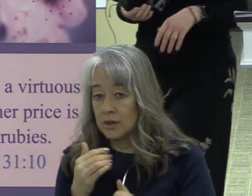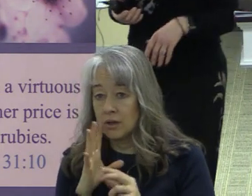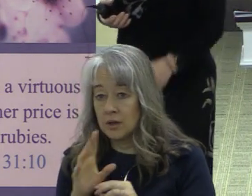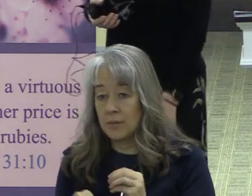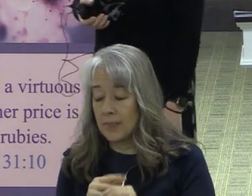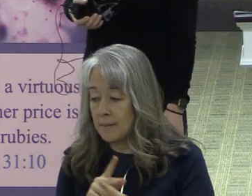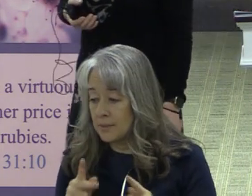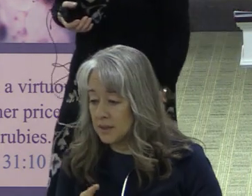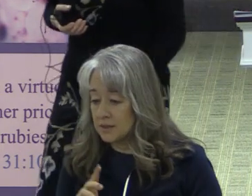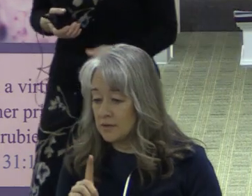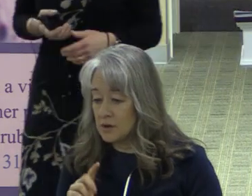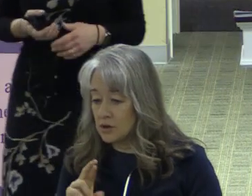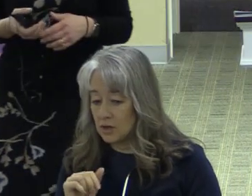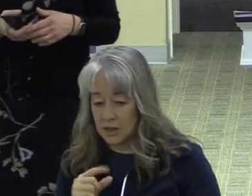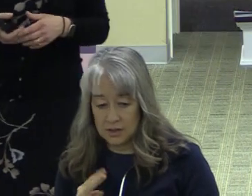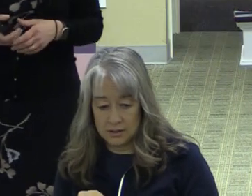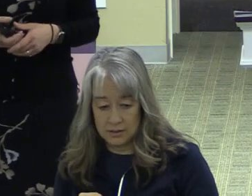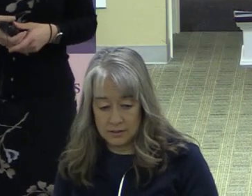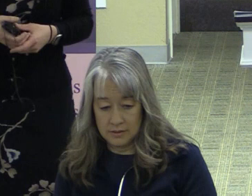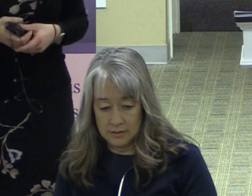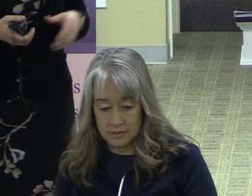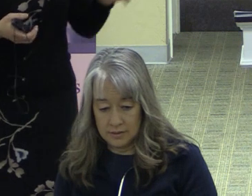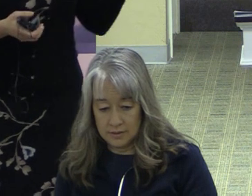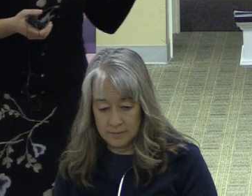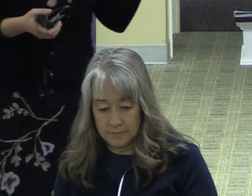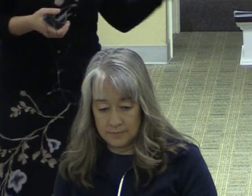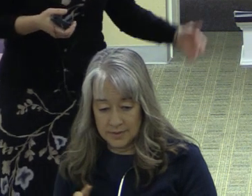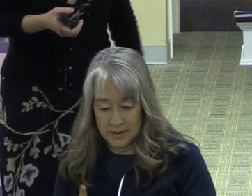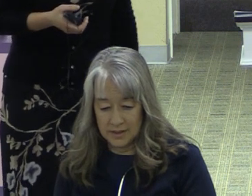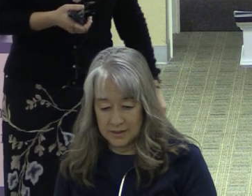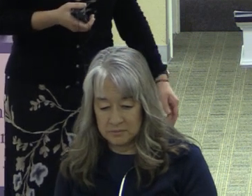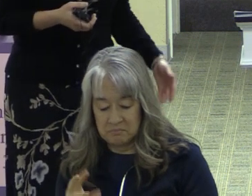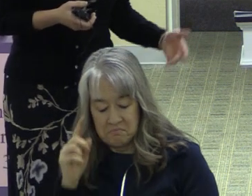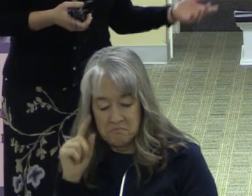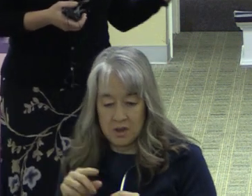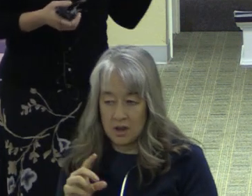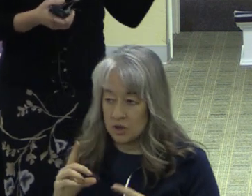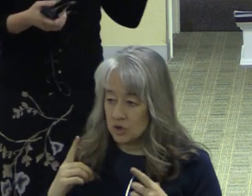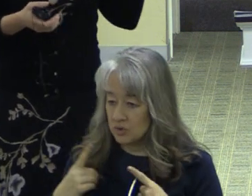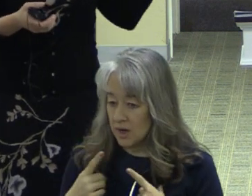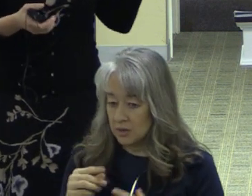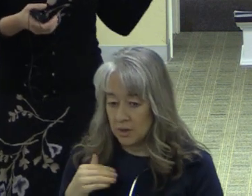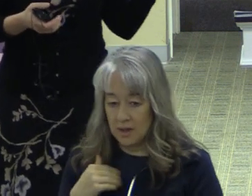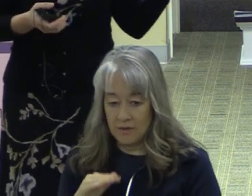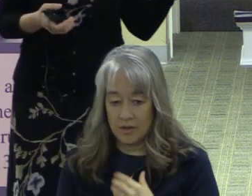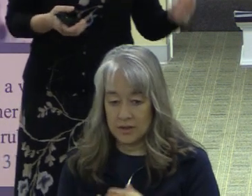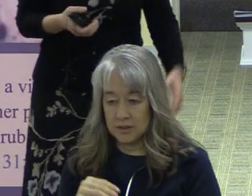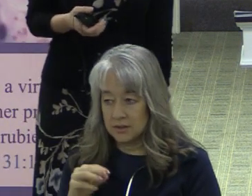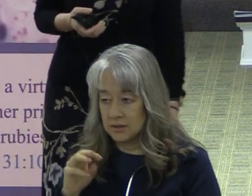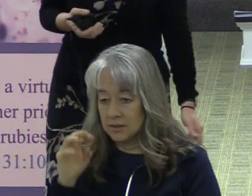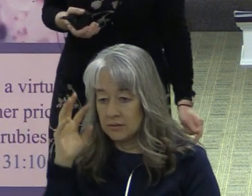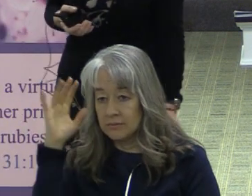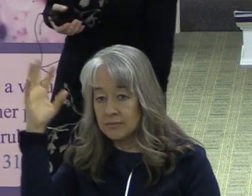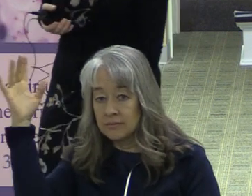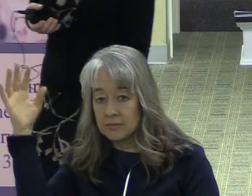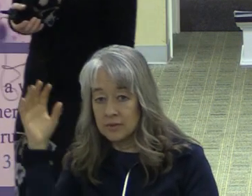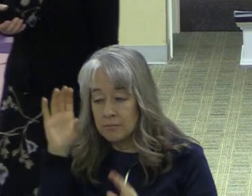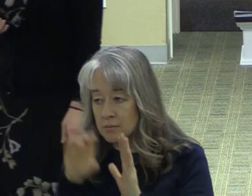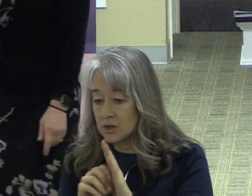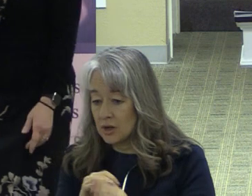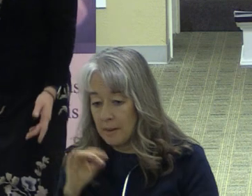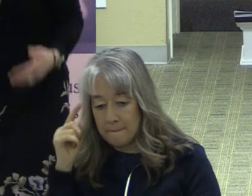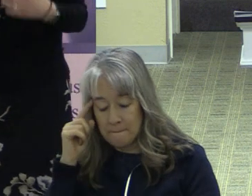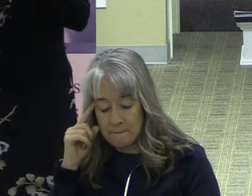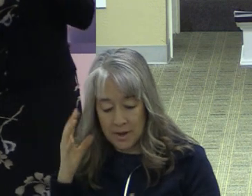about the place of a dragon. And, you know, like, we think about dragons, we have all these mythological pictures in our